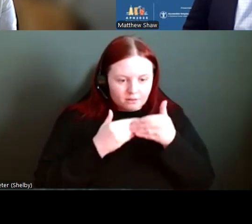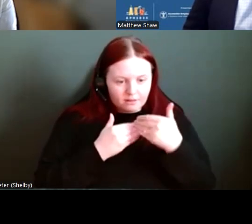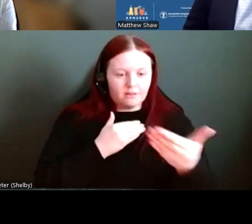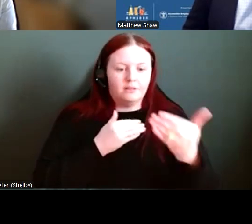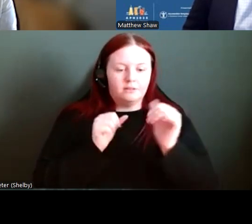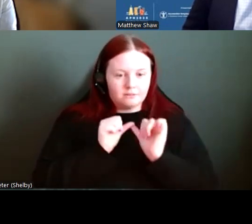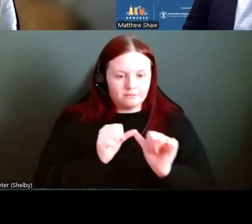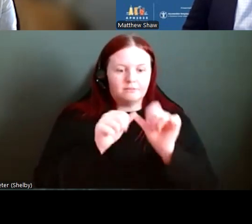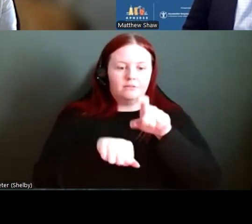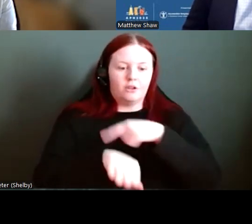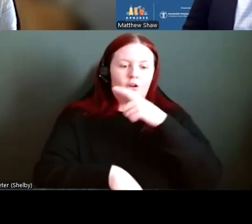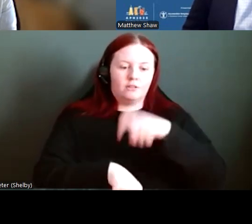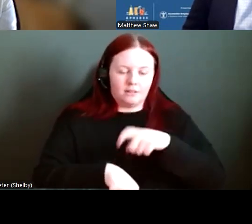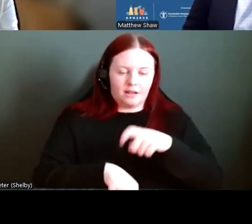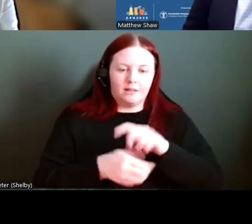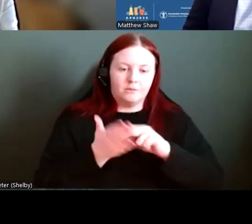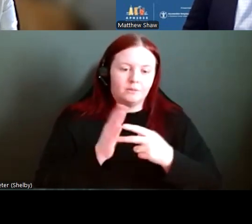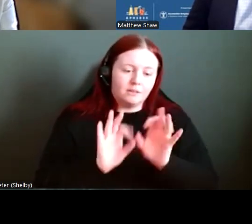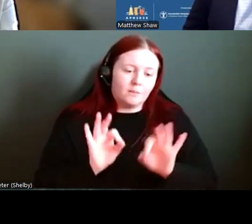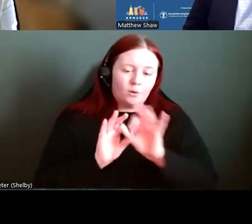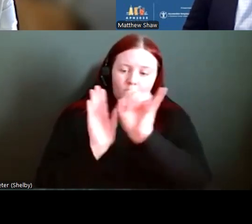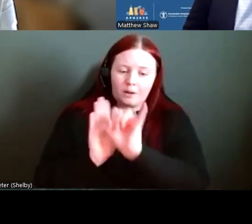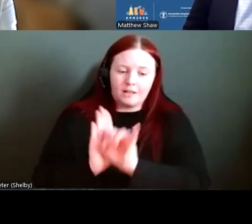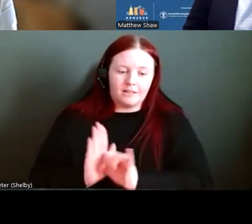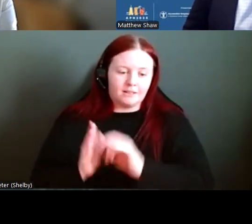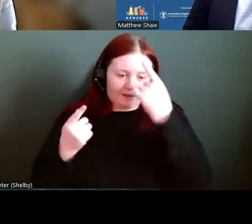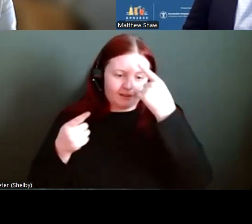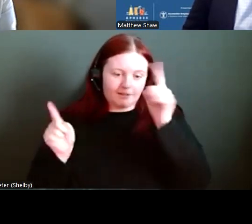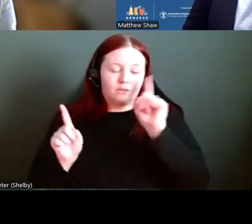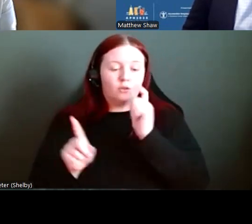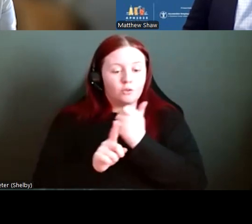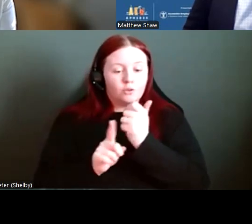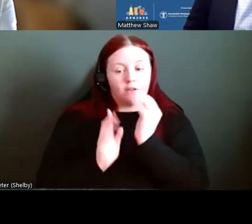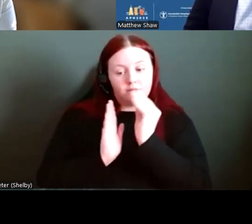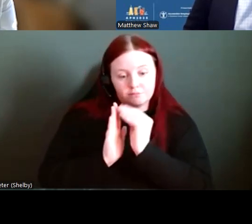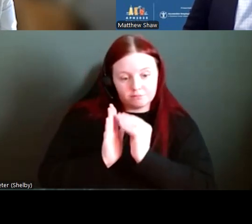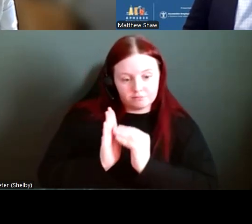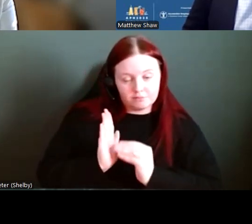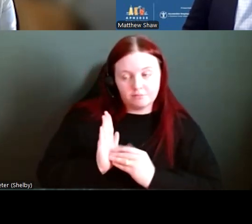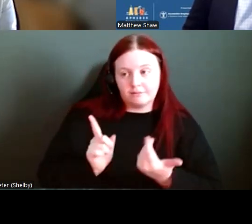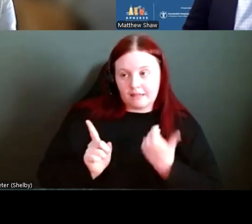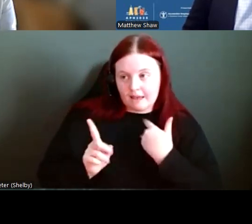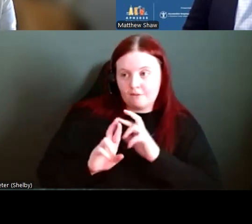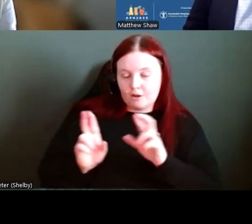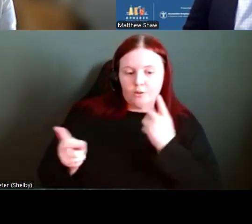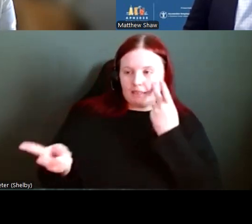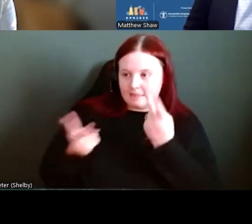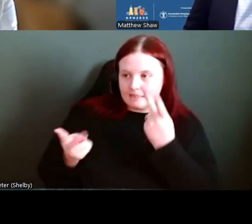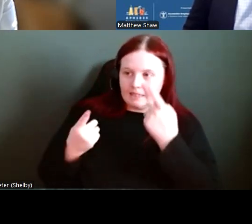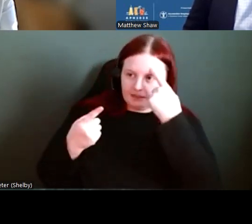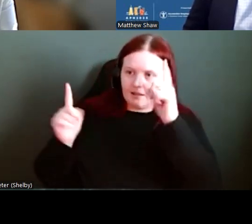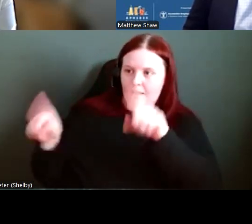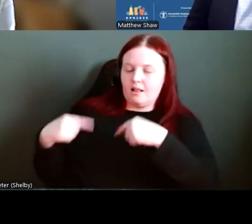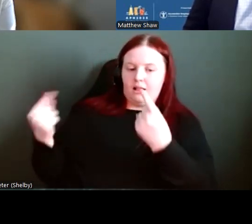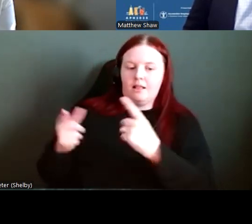wins. And so the best way to do that is have something where you're tracking these wins and demonstrating to people who say,